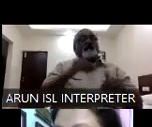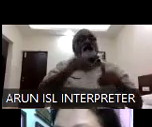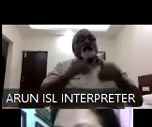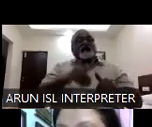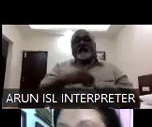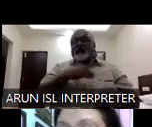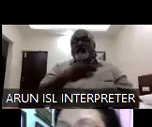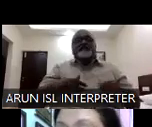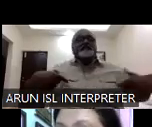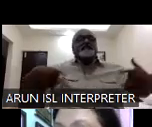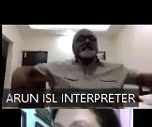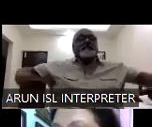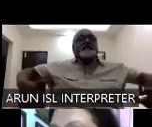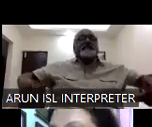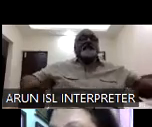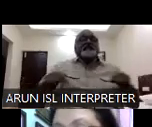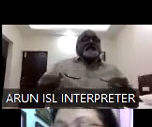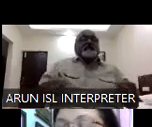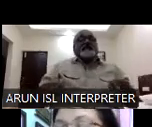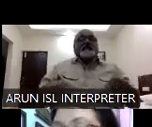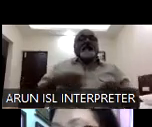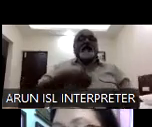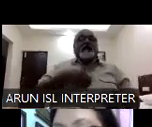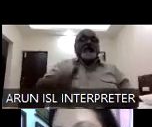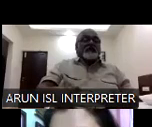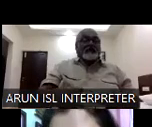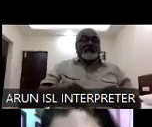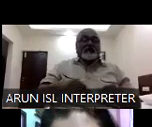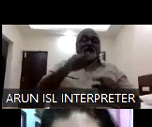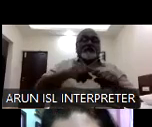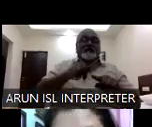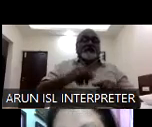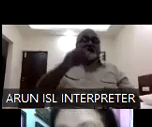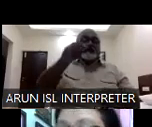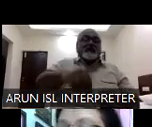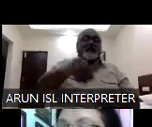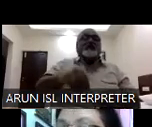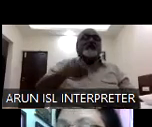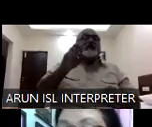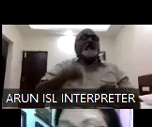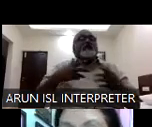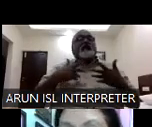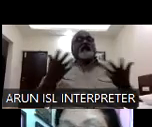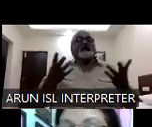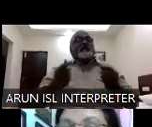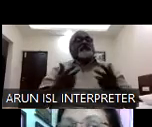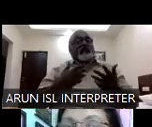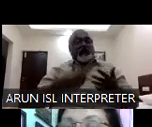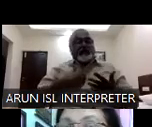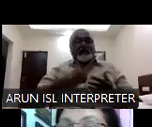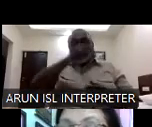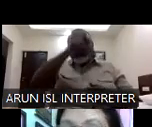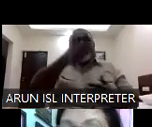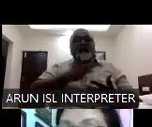voting rights, how participation of people with disability is important in voting as a citizen of the country. Now,